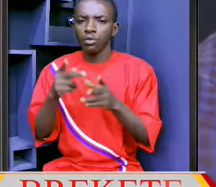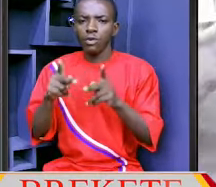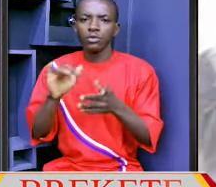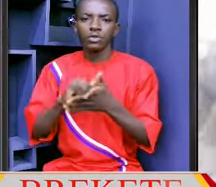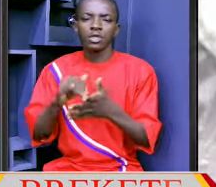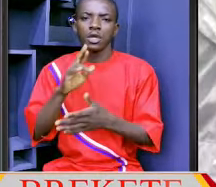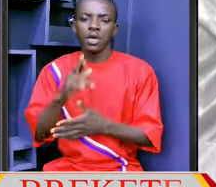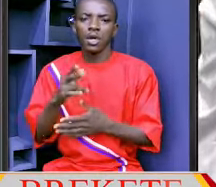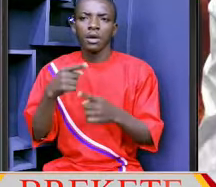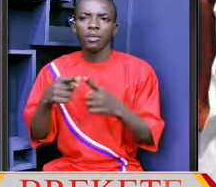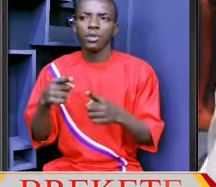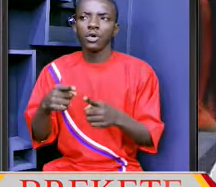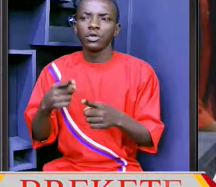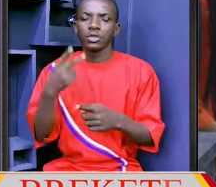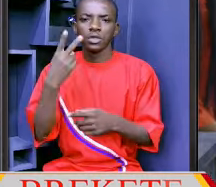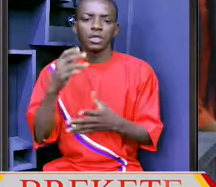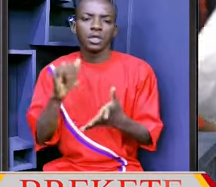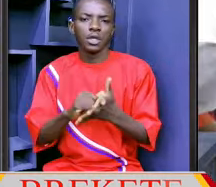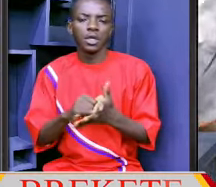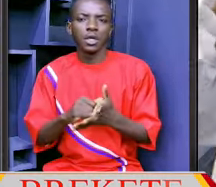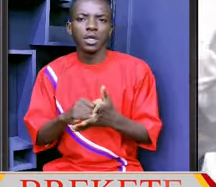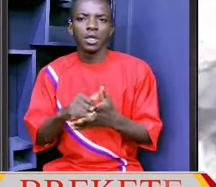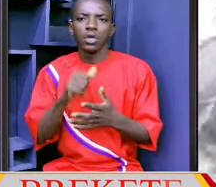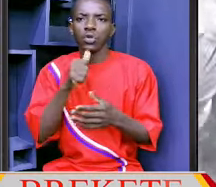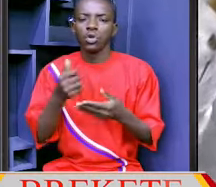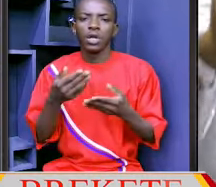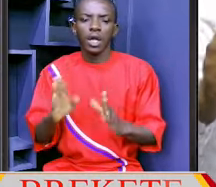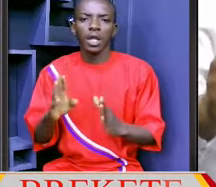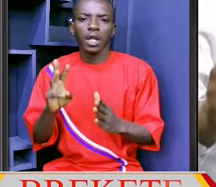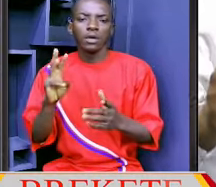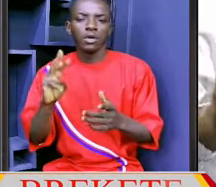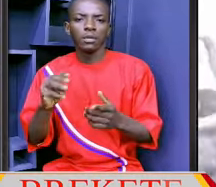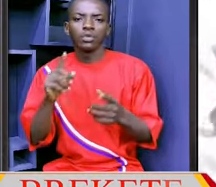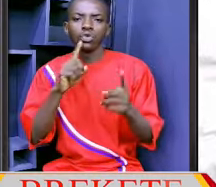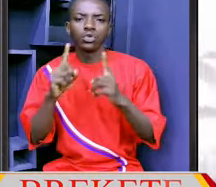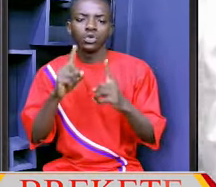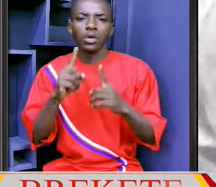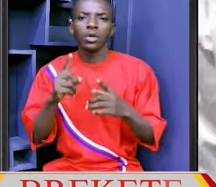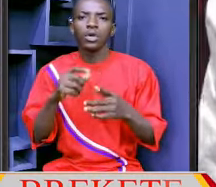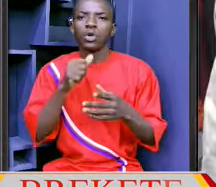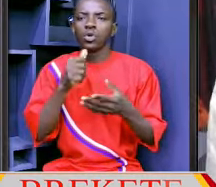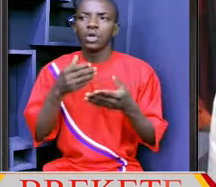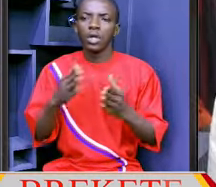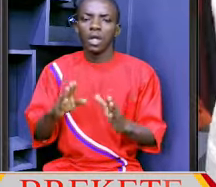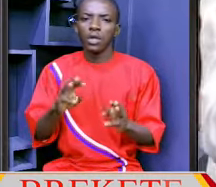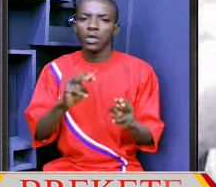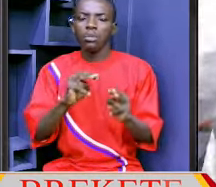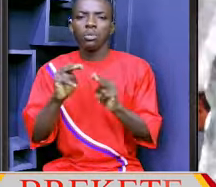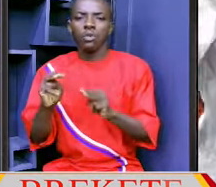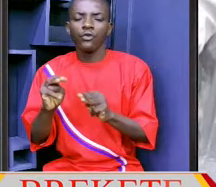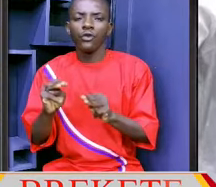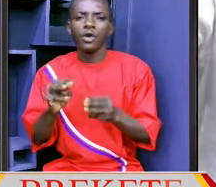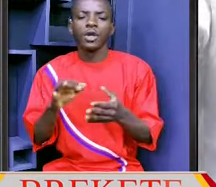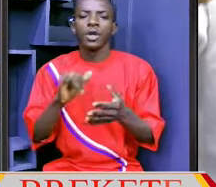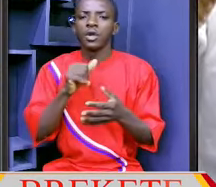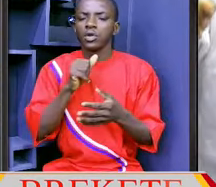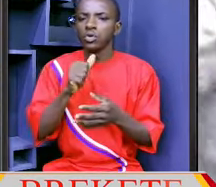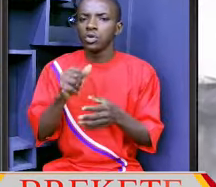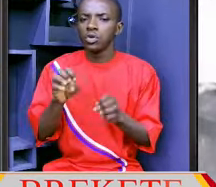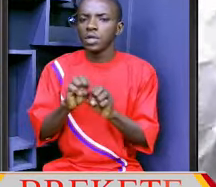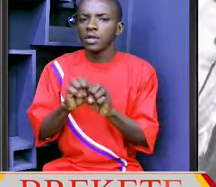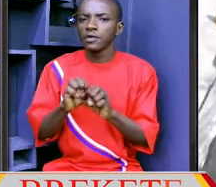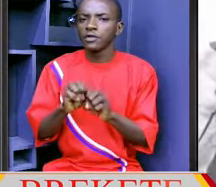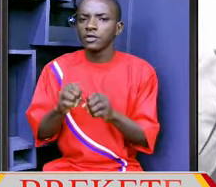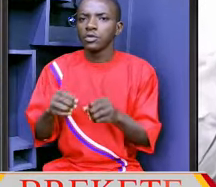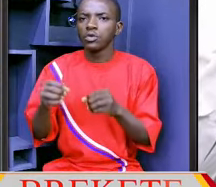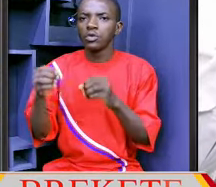where they be. But we go, now go see, say, they know they allow them talk. They know they allow them move. They know they even put them